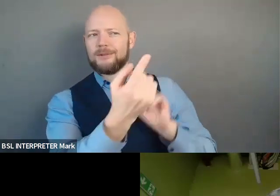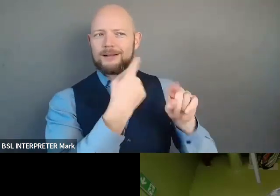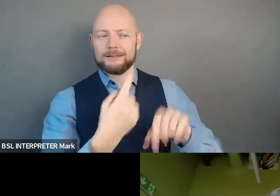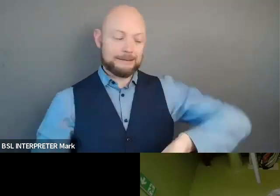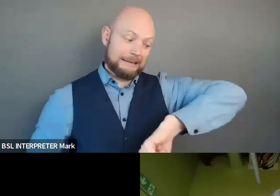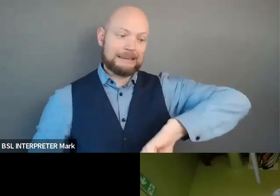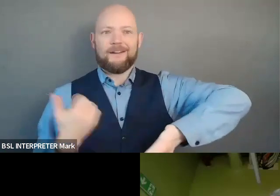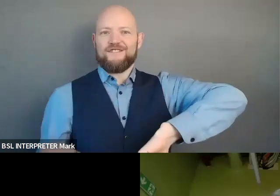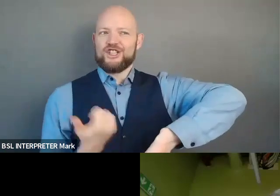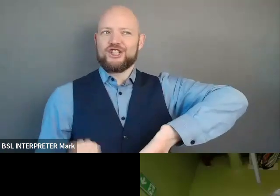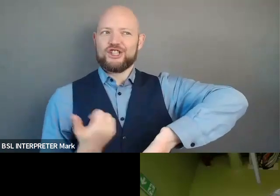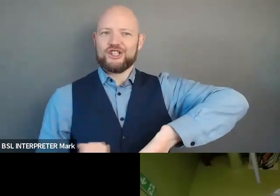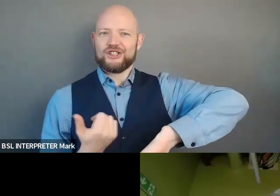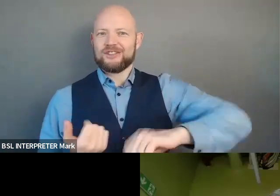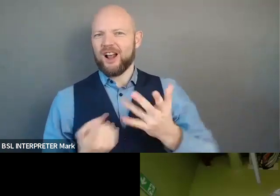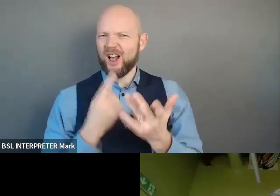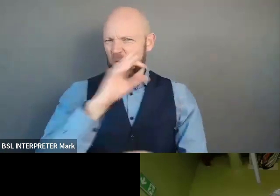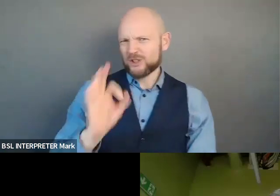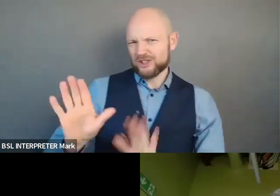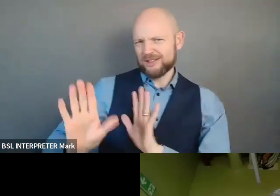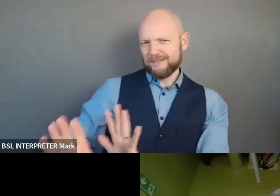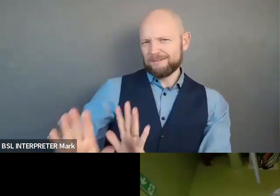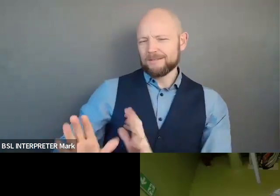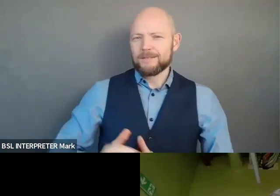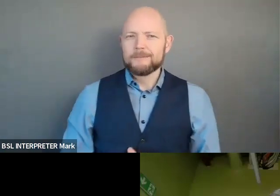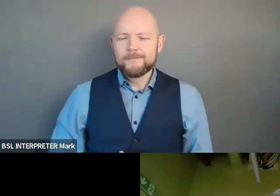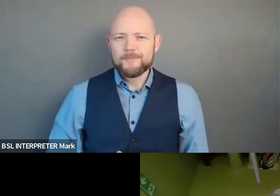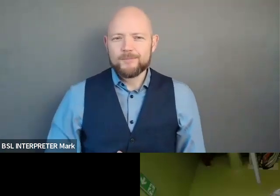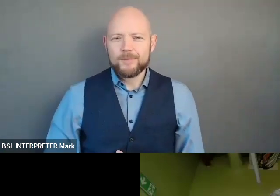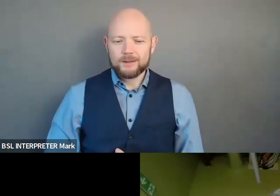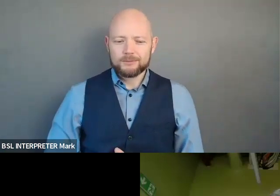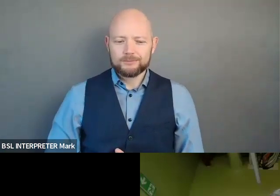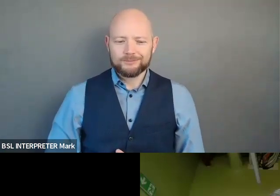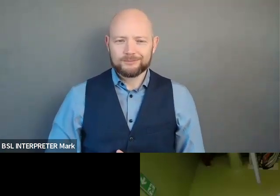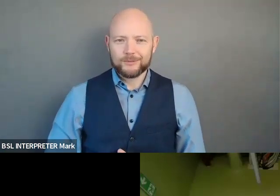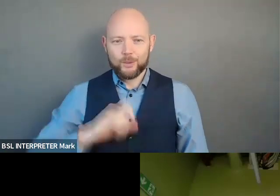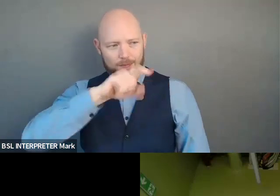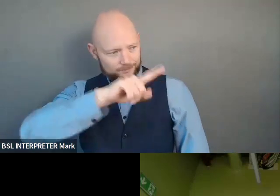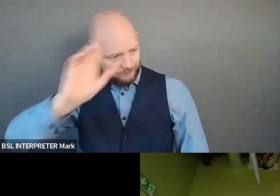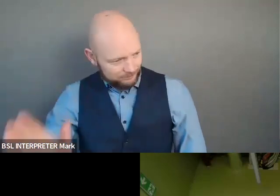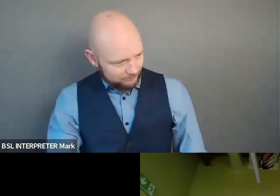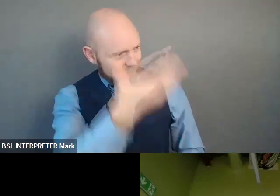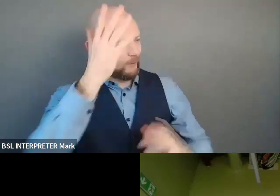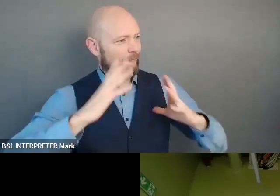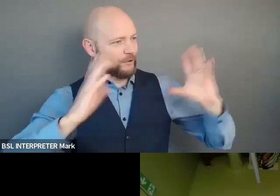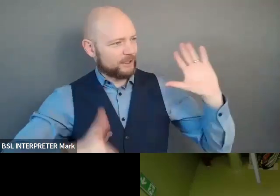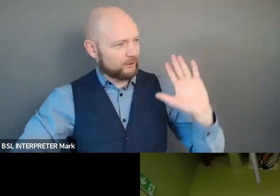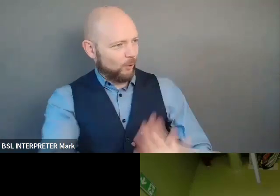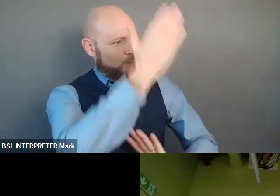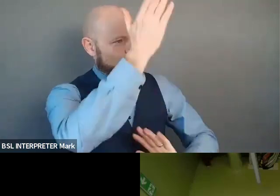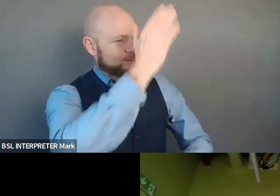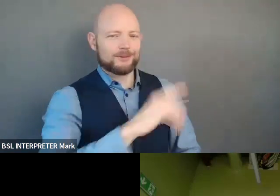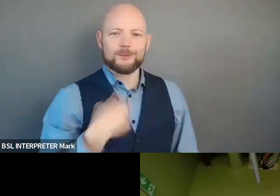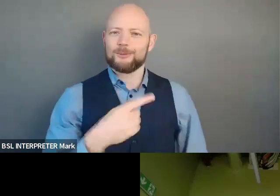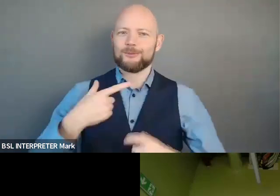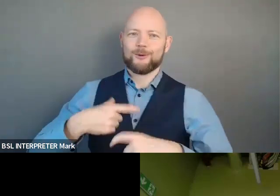we have run out of time now. We won't be able to get to the other questions, but we'll set you back into the wild, and we'll carry on with our